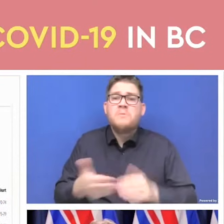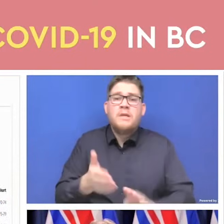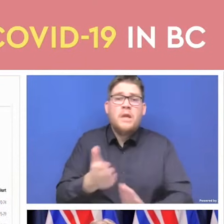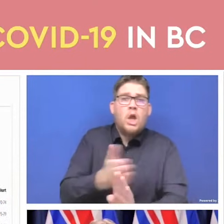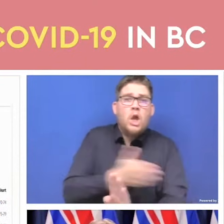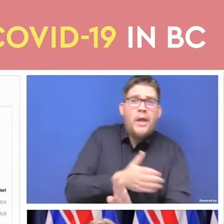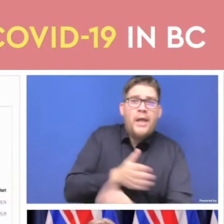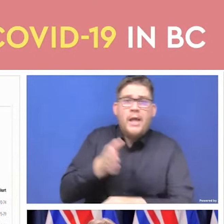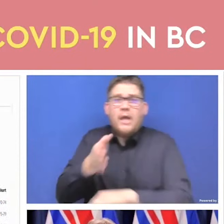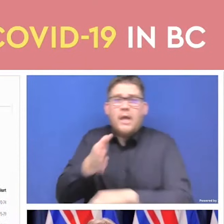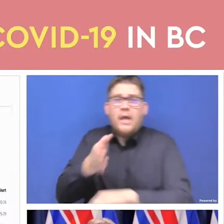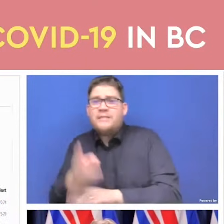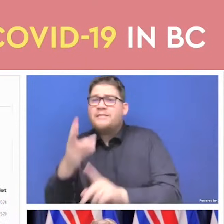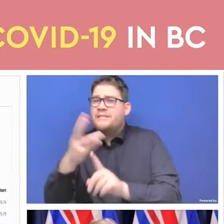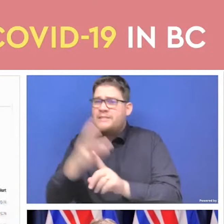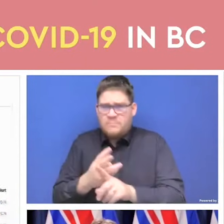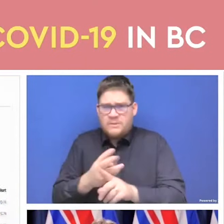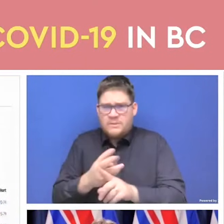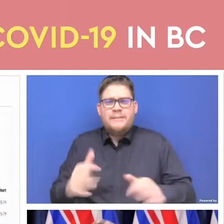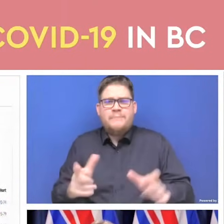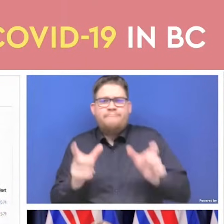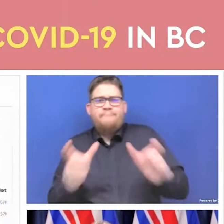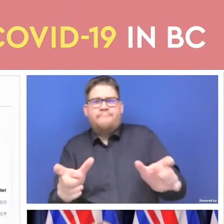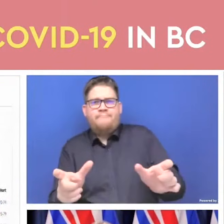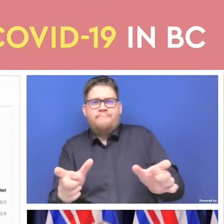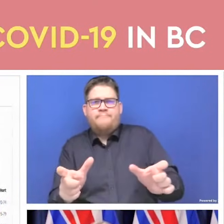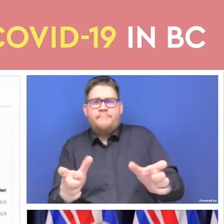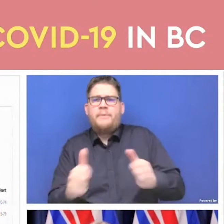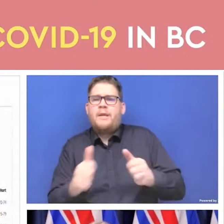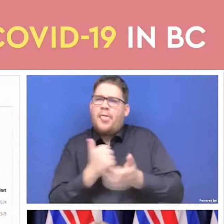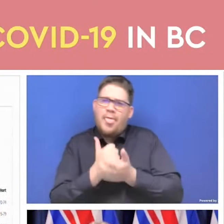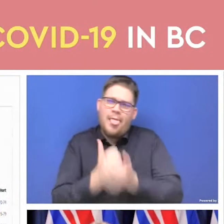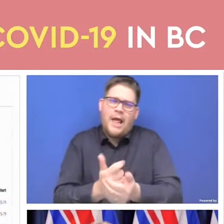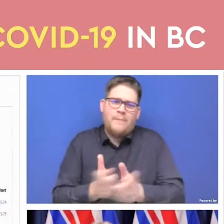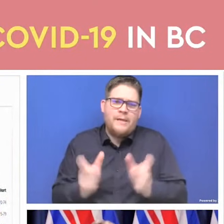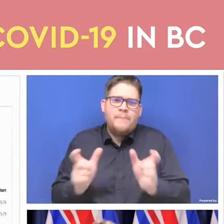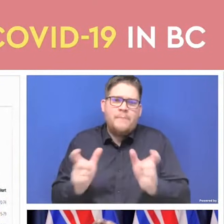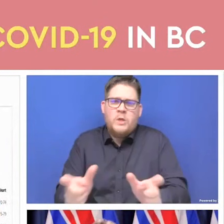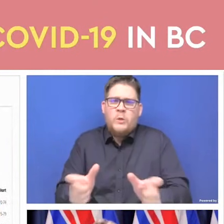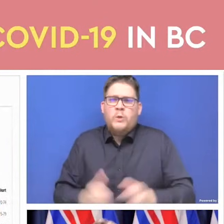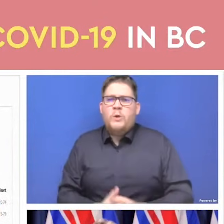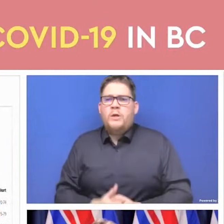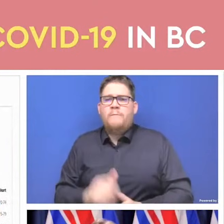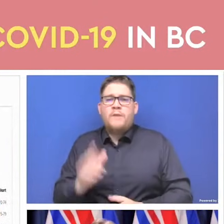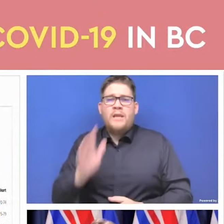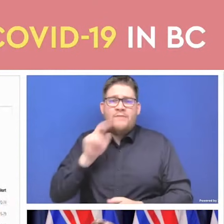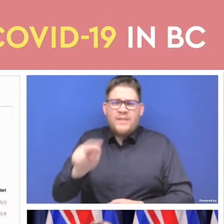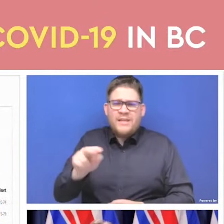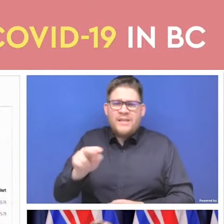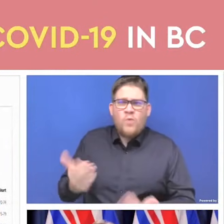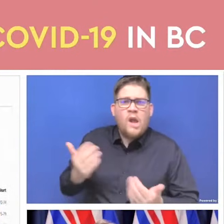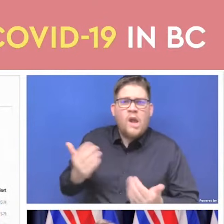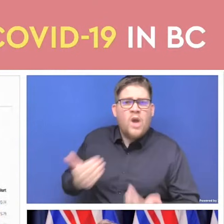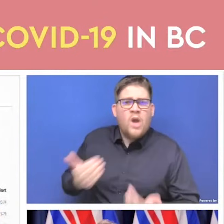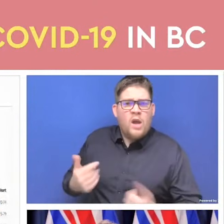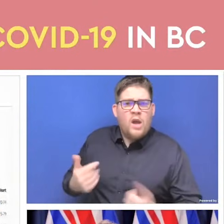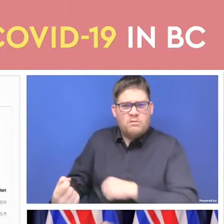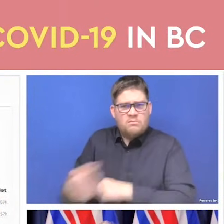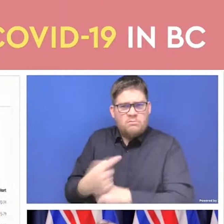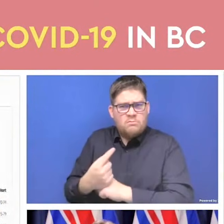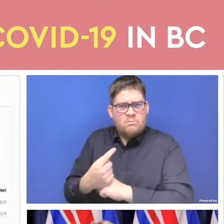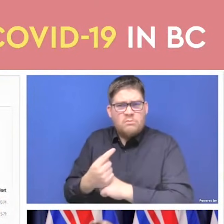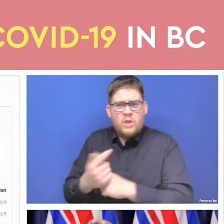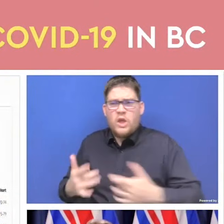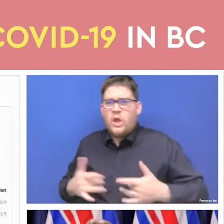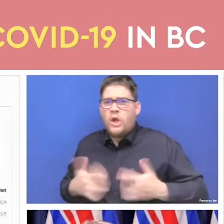do the same on the ongoing campaign through to May. We really want this campaign to be,